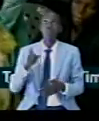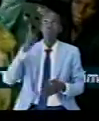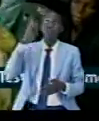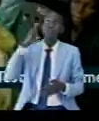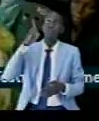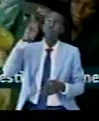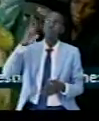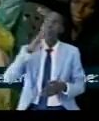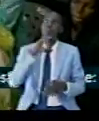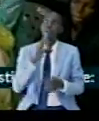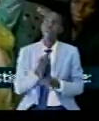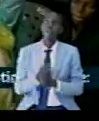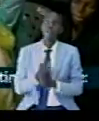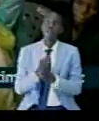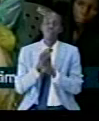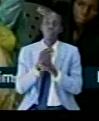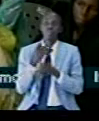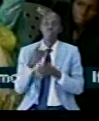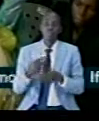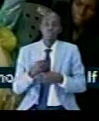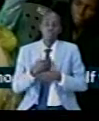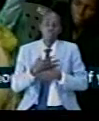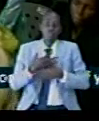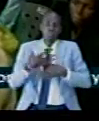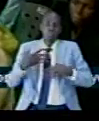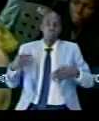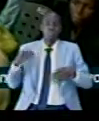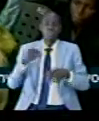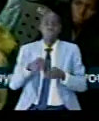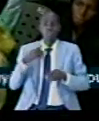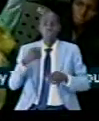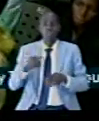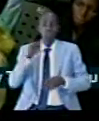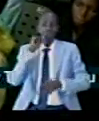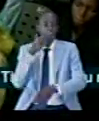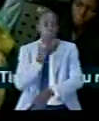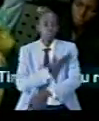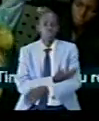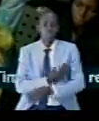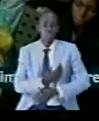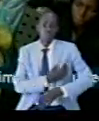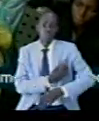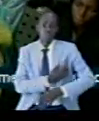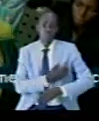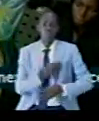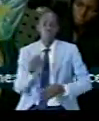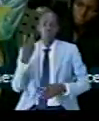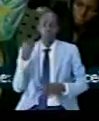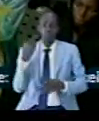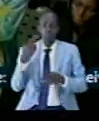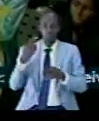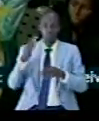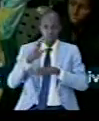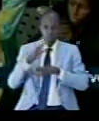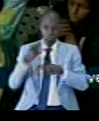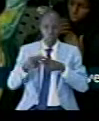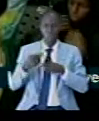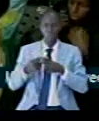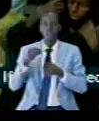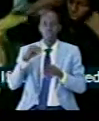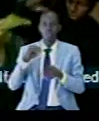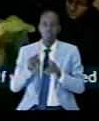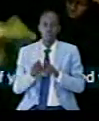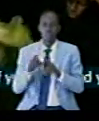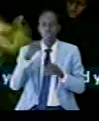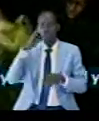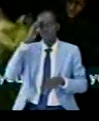faithful. The swelling in my daughter's armpits was mentioned while the man of God was praying. And